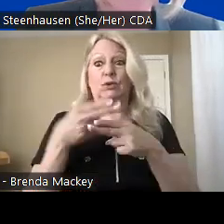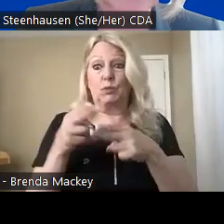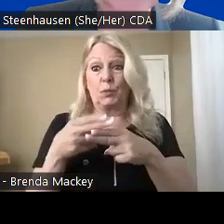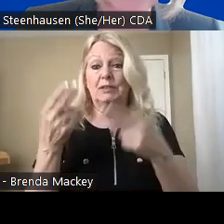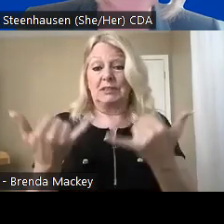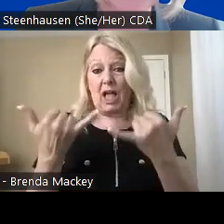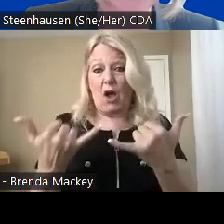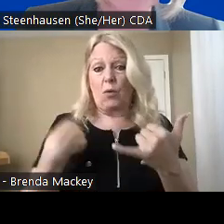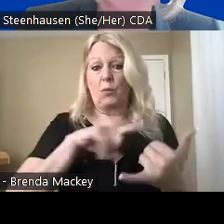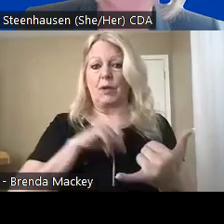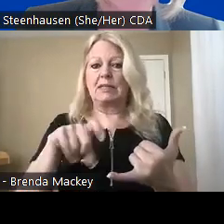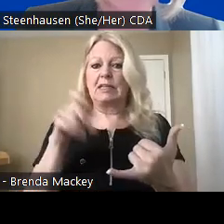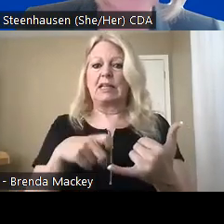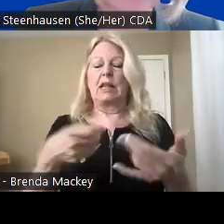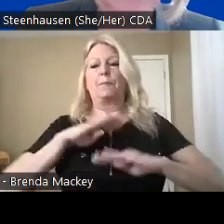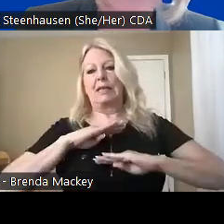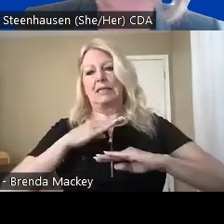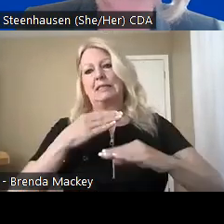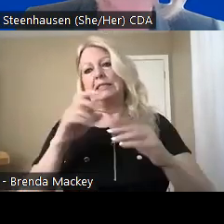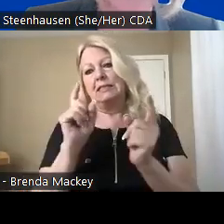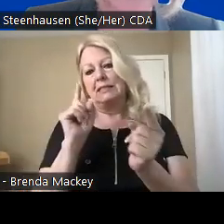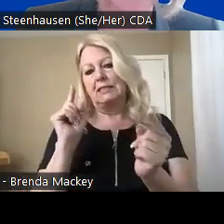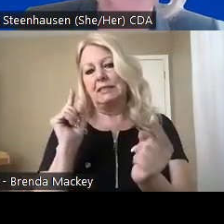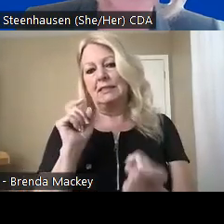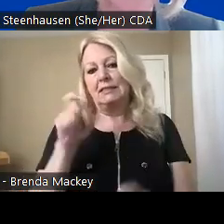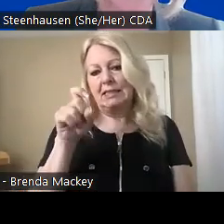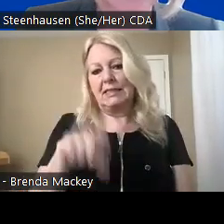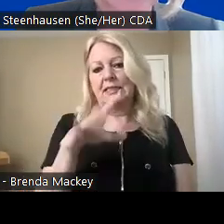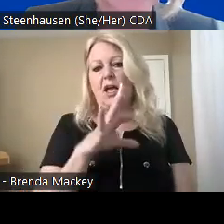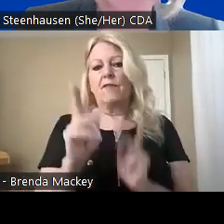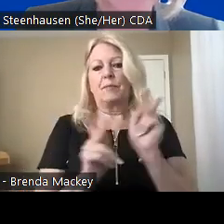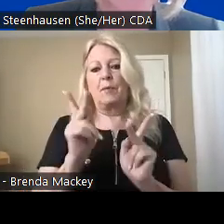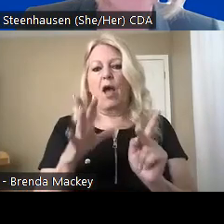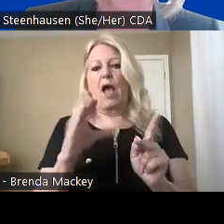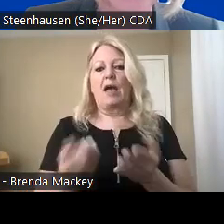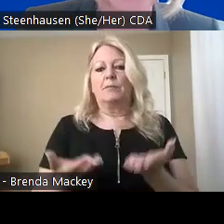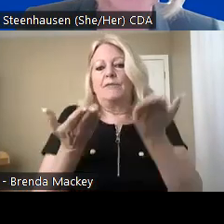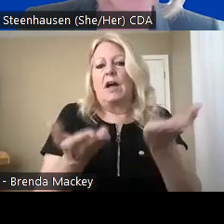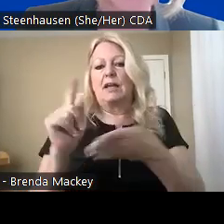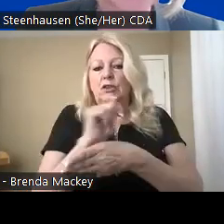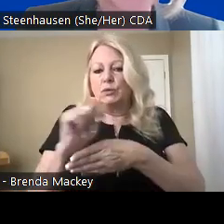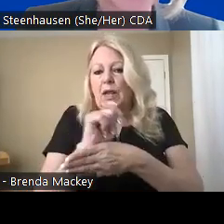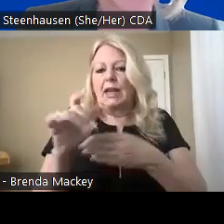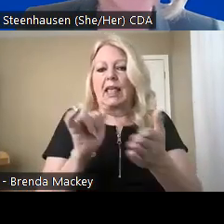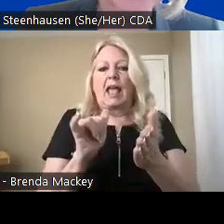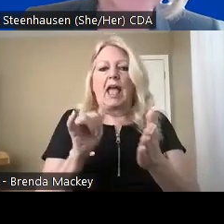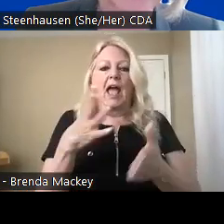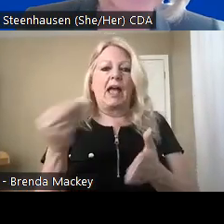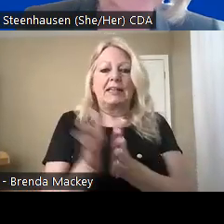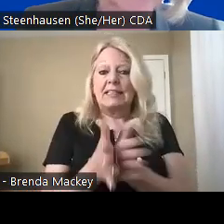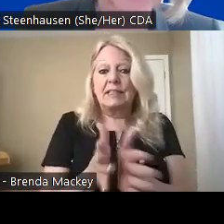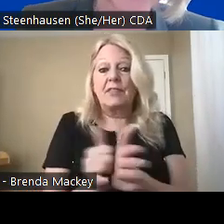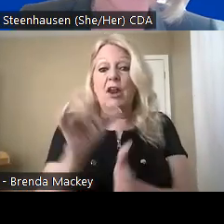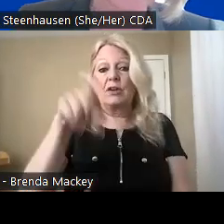ensure that we are meeting the needs, building this workforce pipeline and providing the training and incentives that are needed to ensure that we